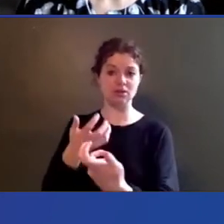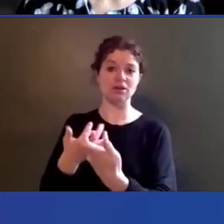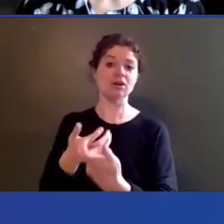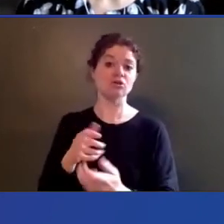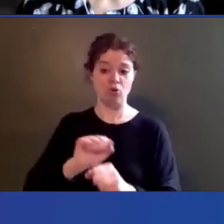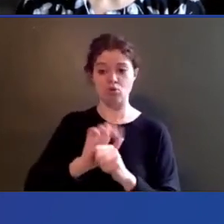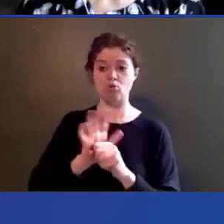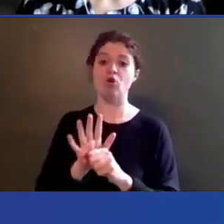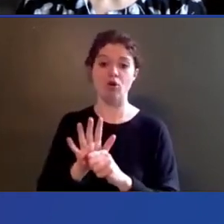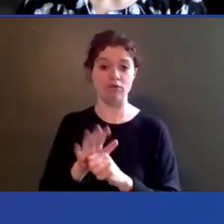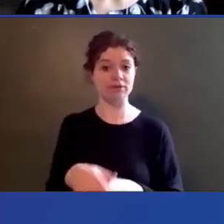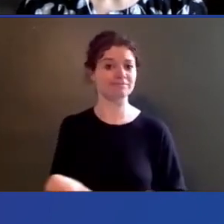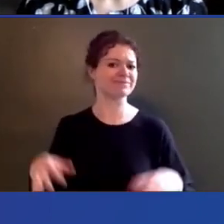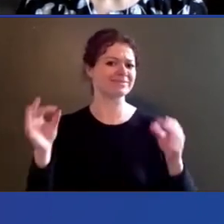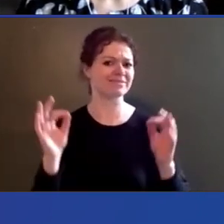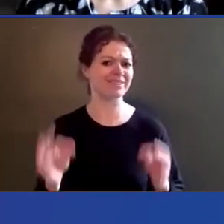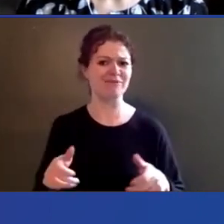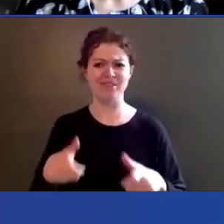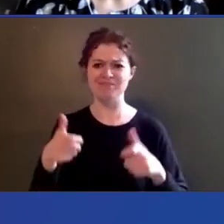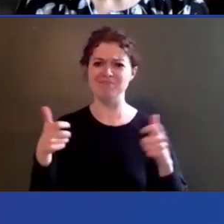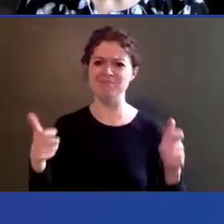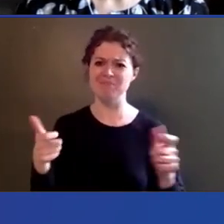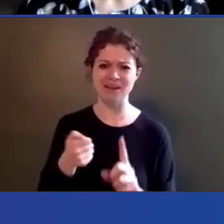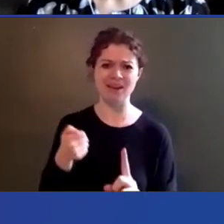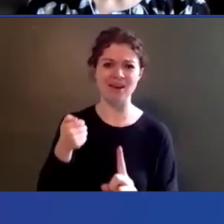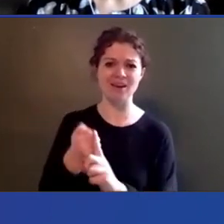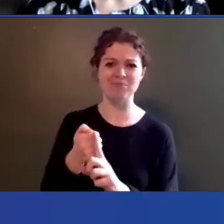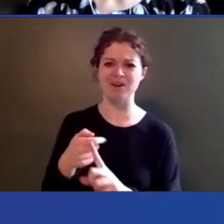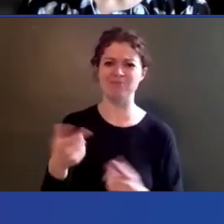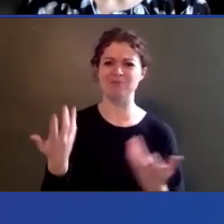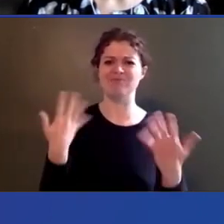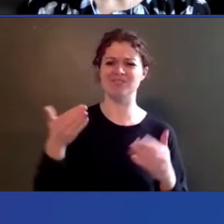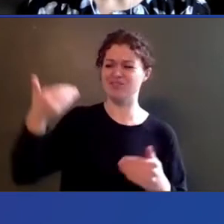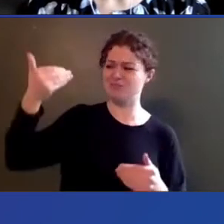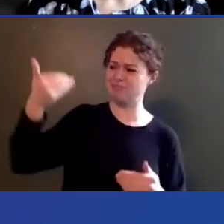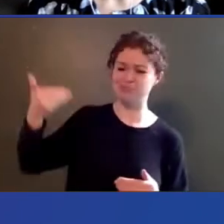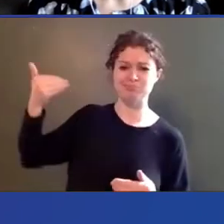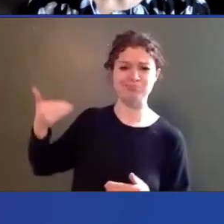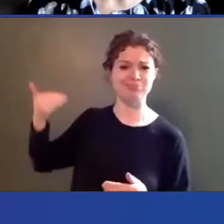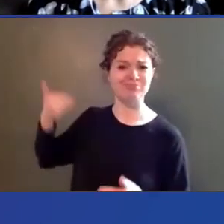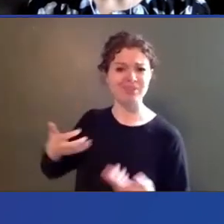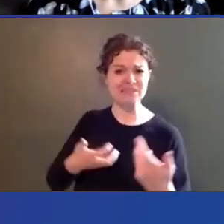but we've had to adapt to a lot of large things. So